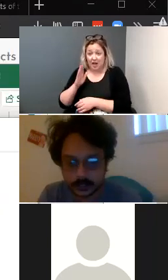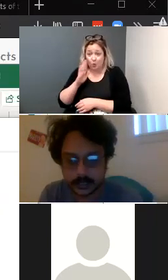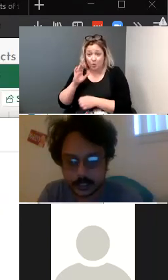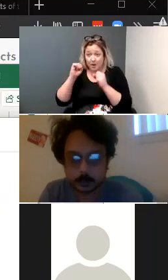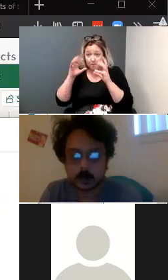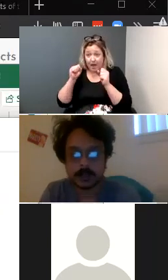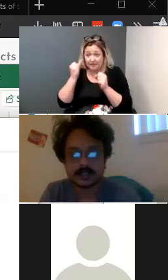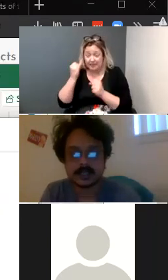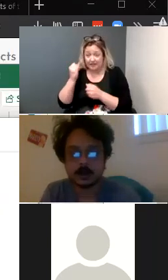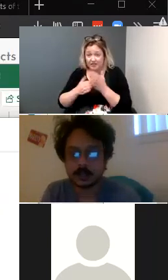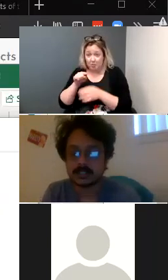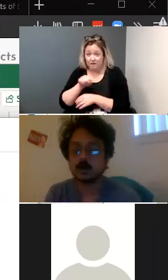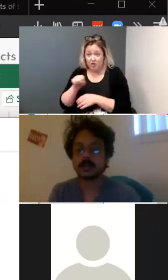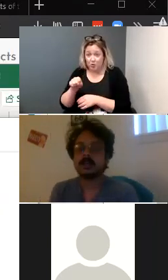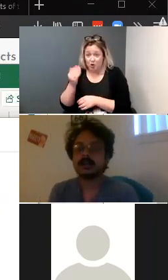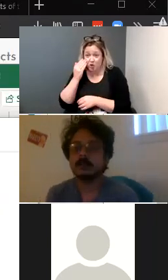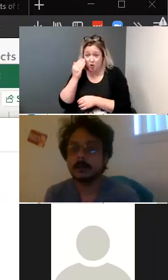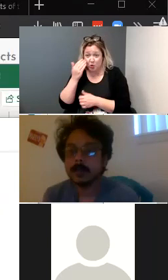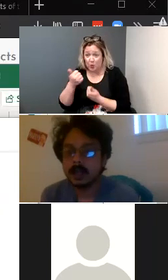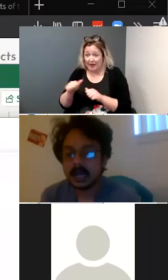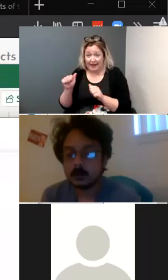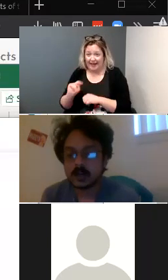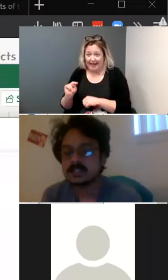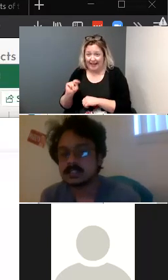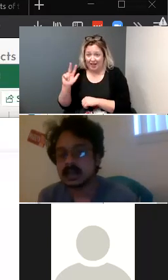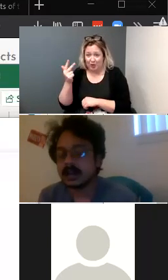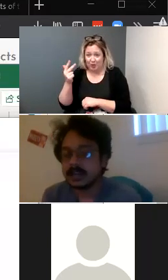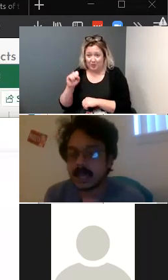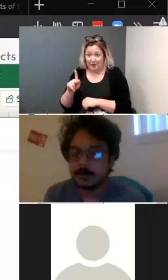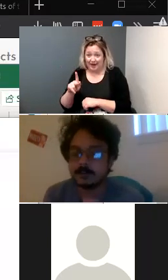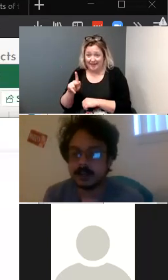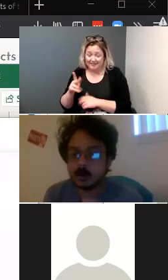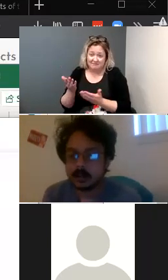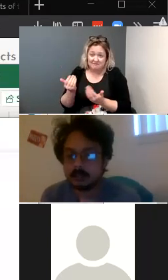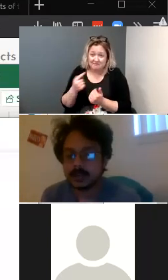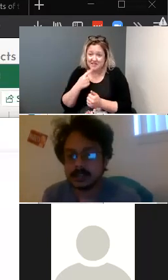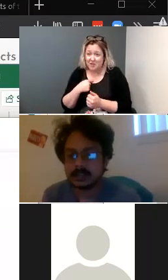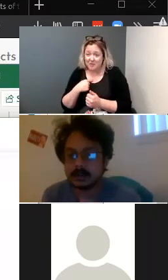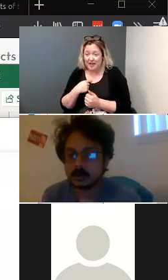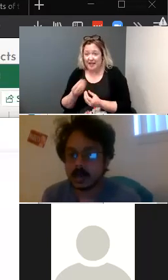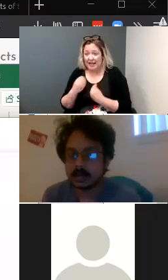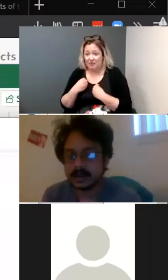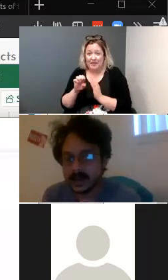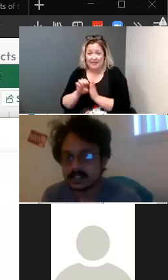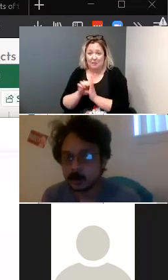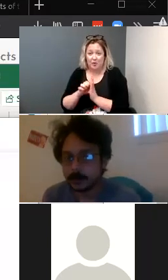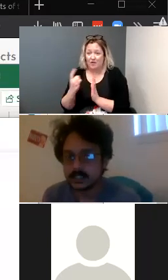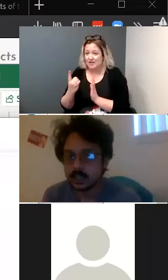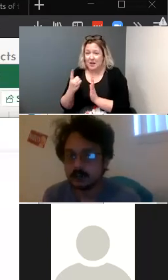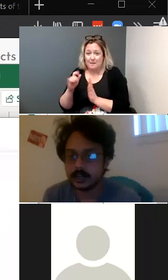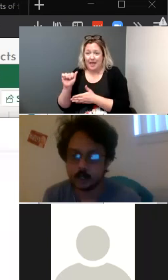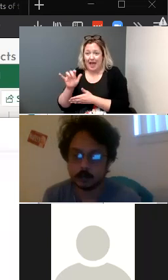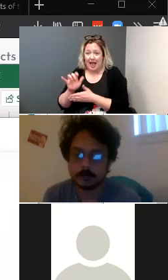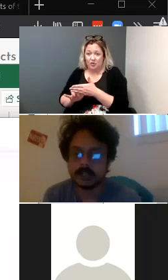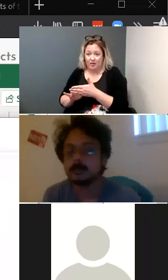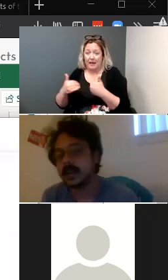knew what an n-cube complexity algorithm is. Okay, tell me, what's an example of an algorithm that has a